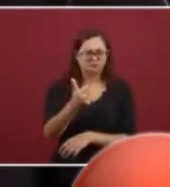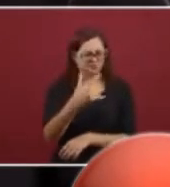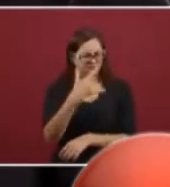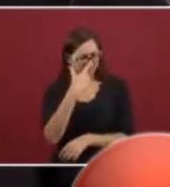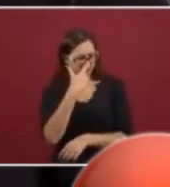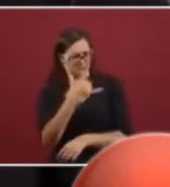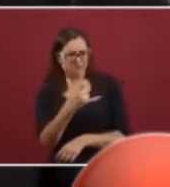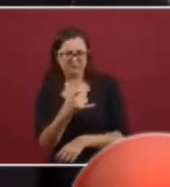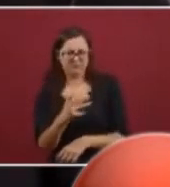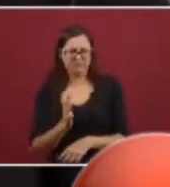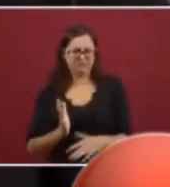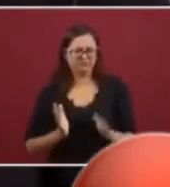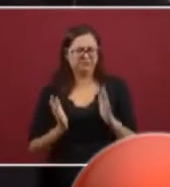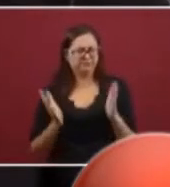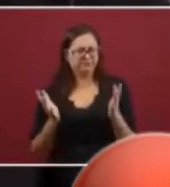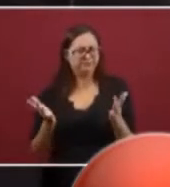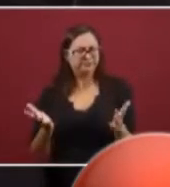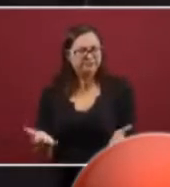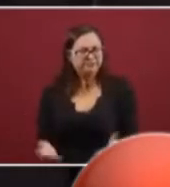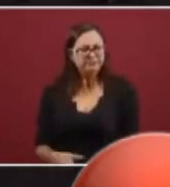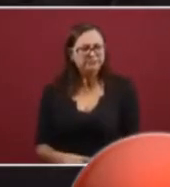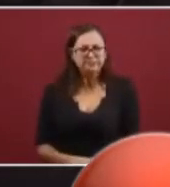complaint. No.